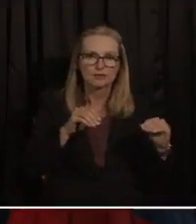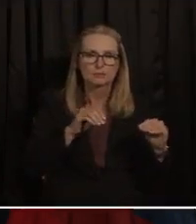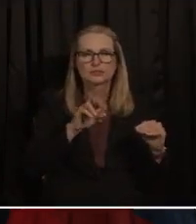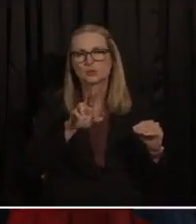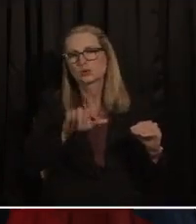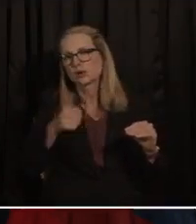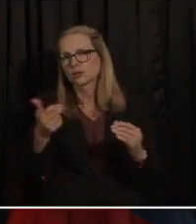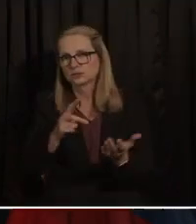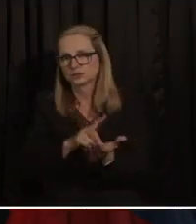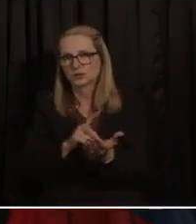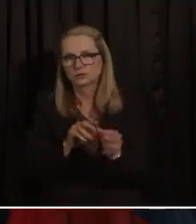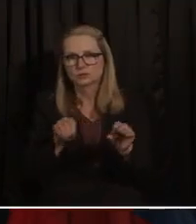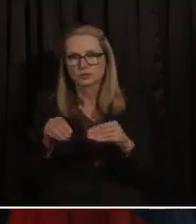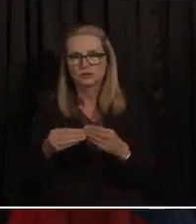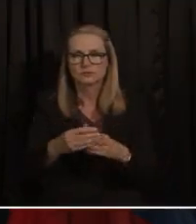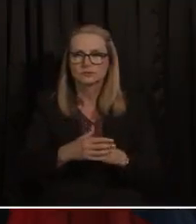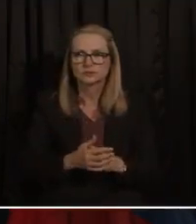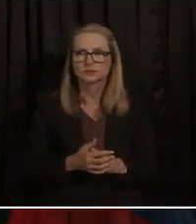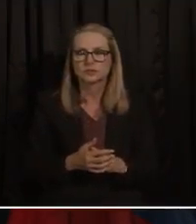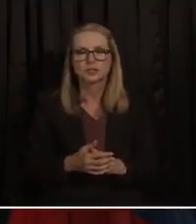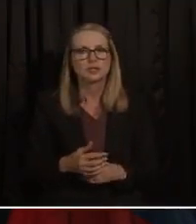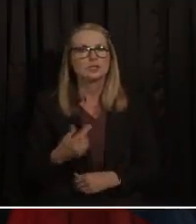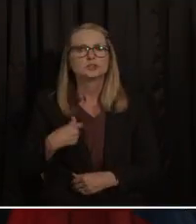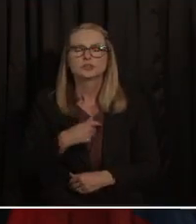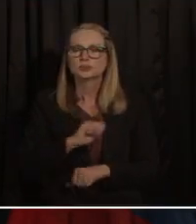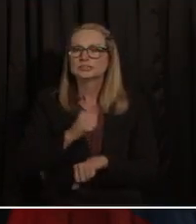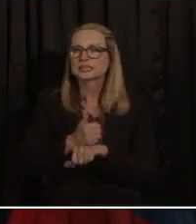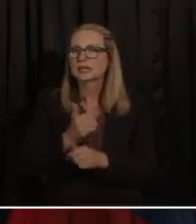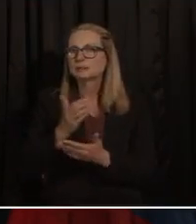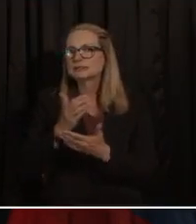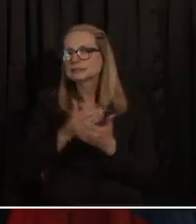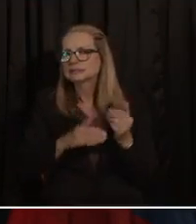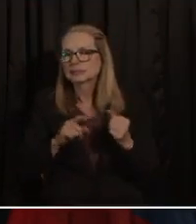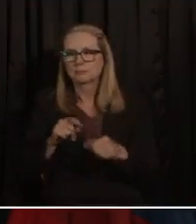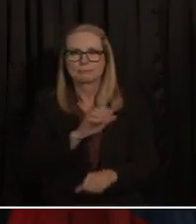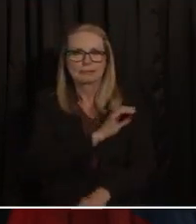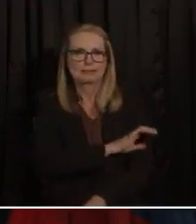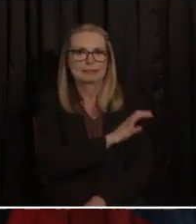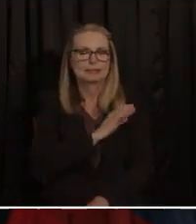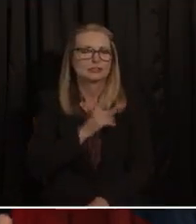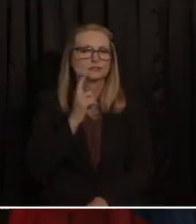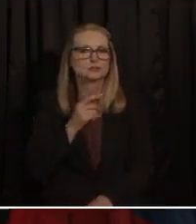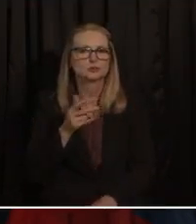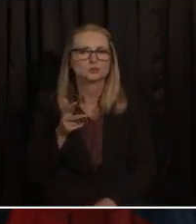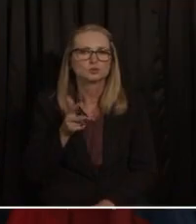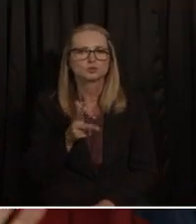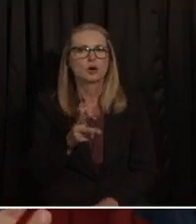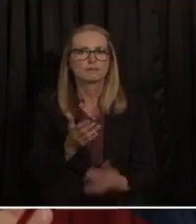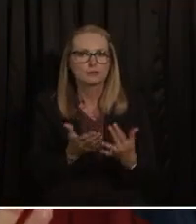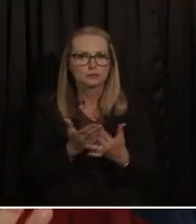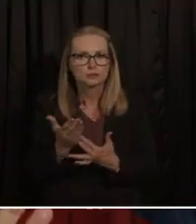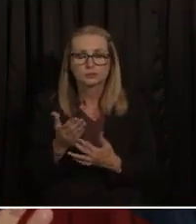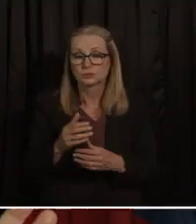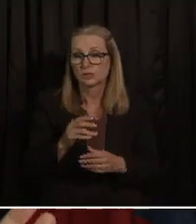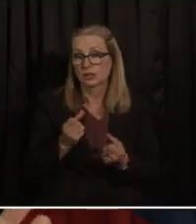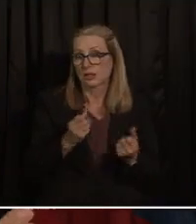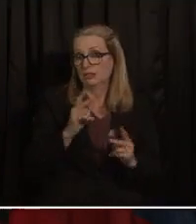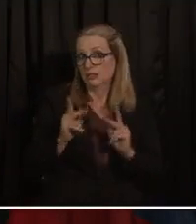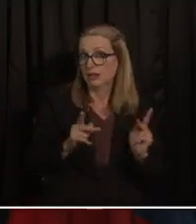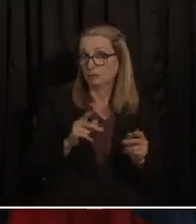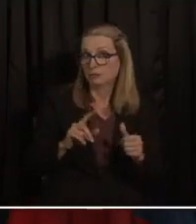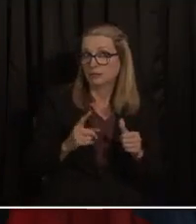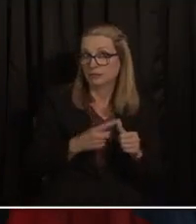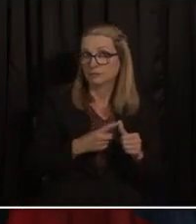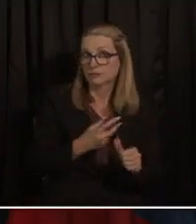also set up some medium-scale community sites. These are the popular drive-through sites Many of the people in the first round got their vaccines that